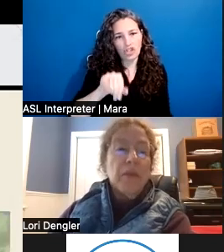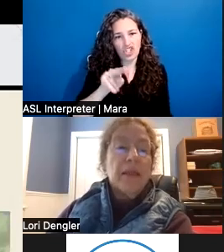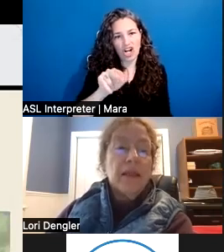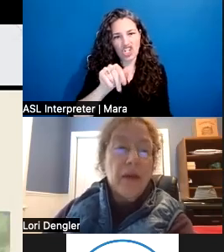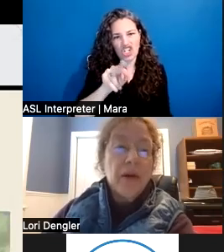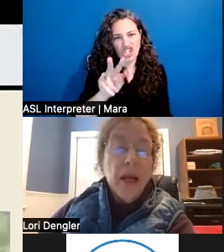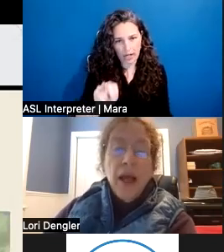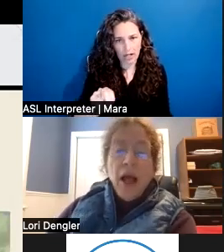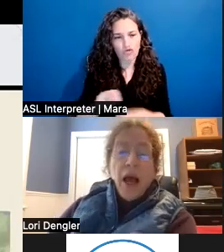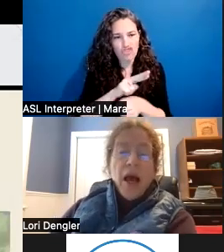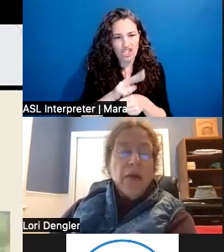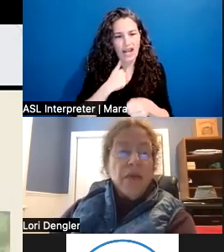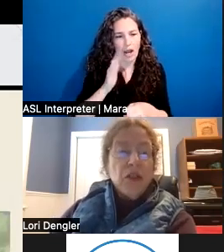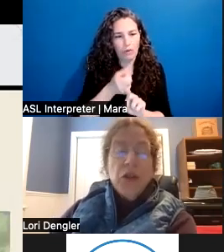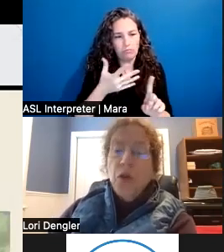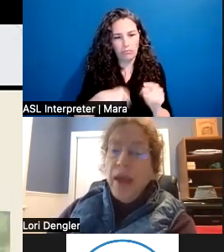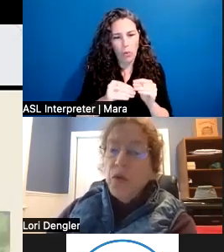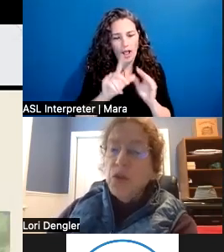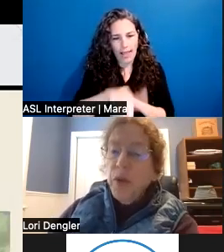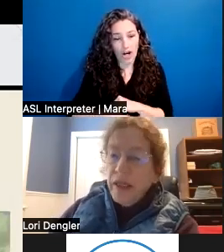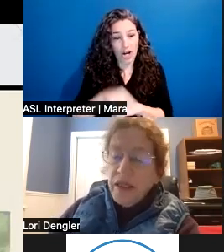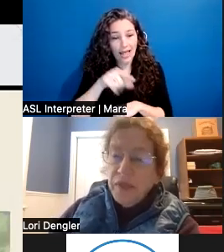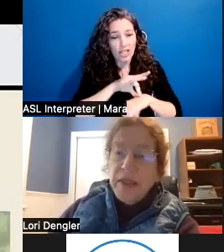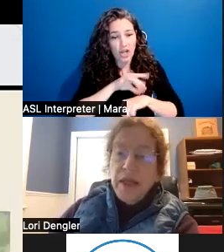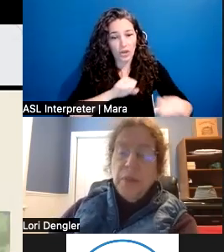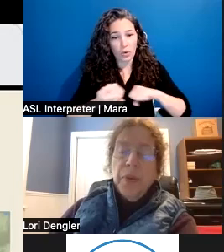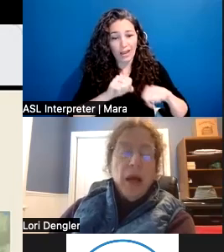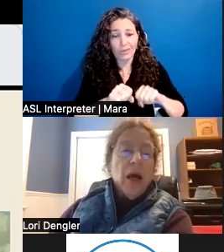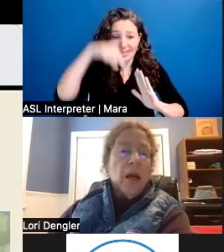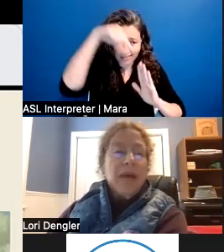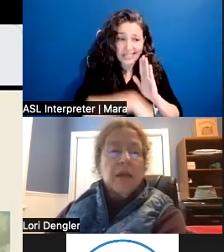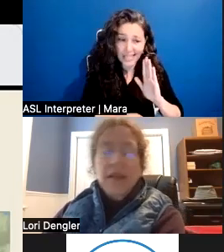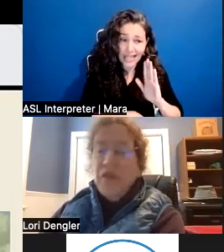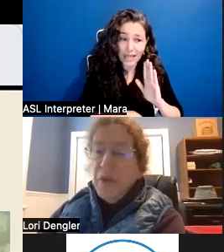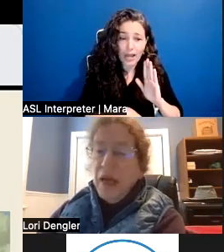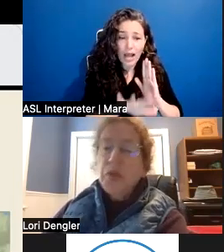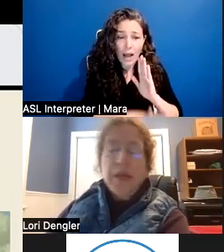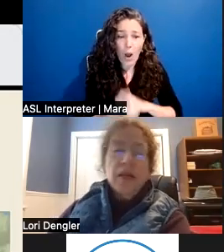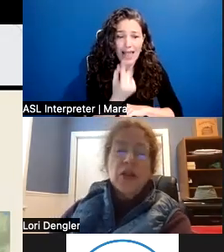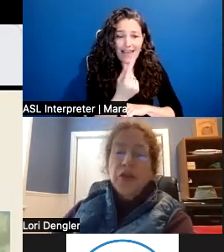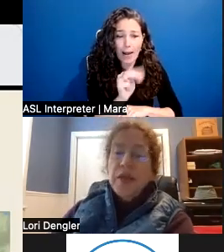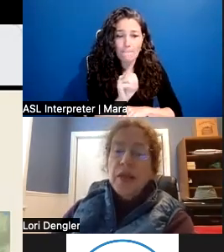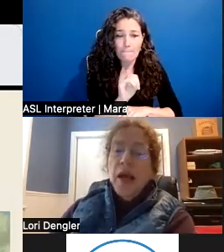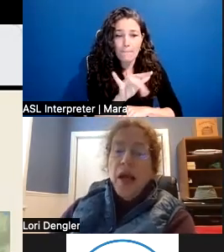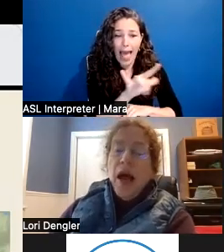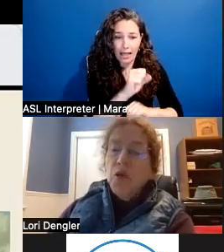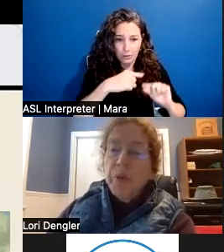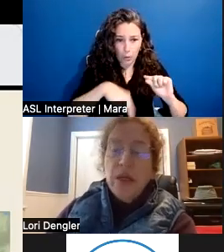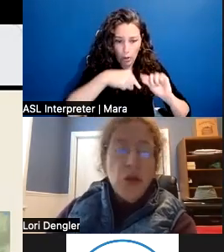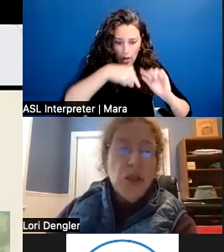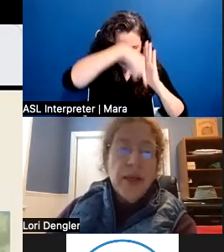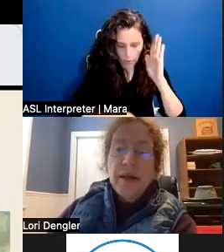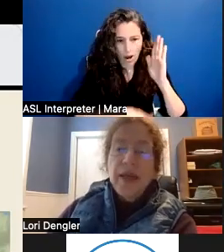a bit later. This earthquake was relatively deep, about 11 miles beneath the surface. I will